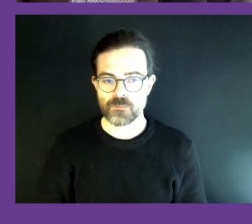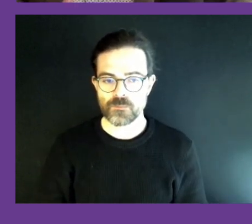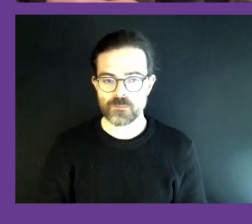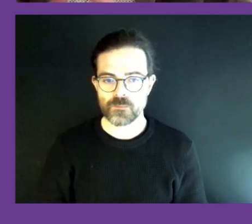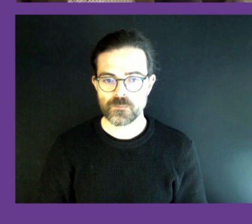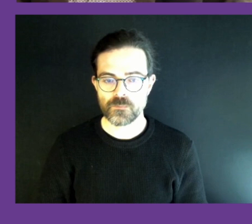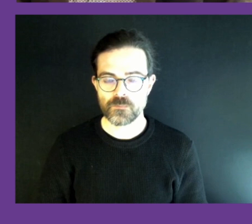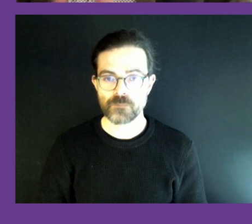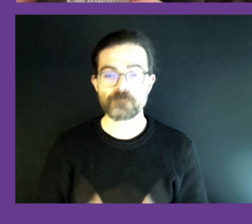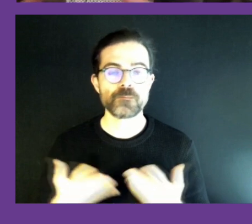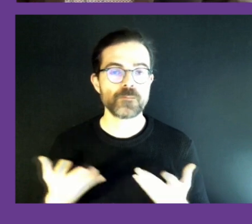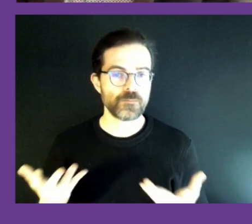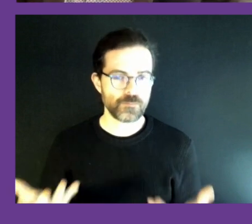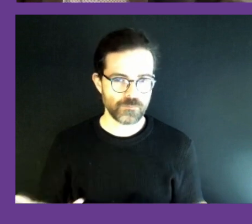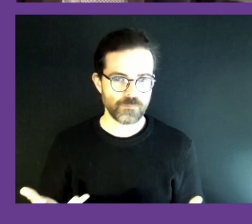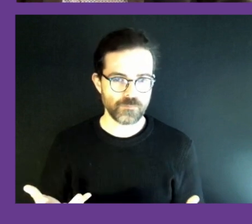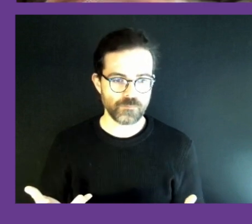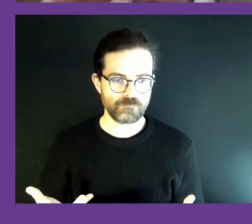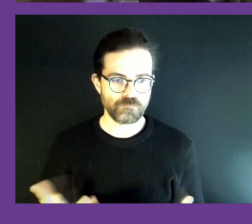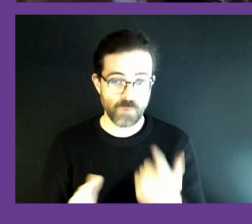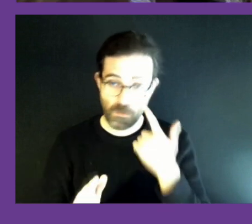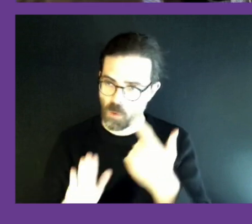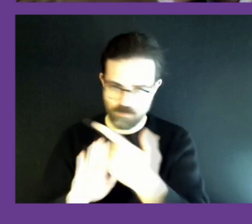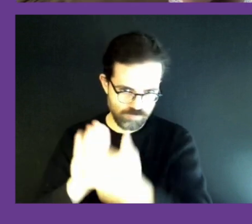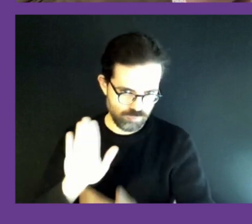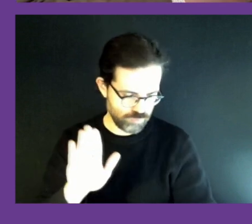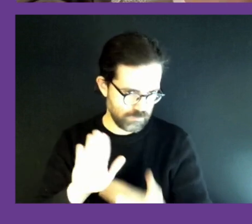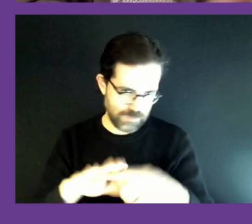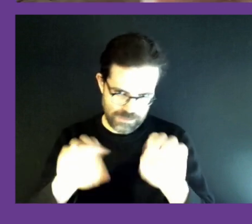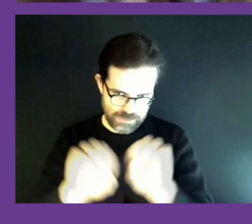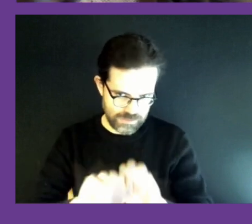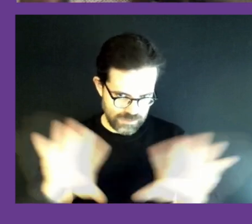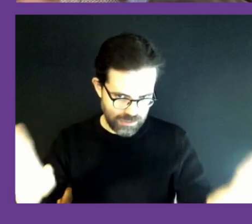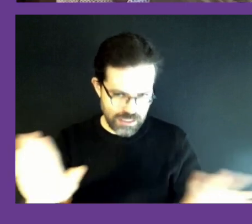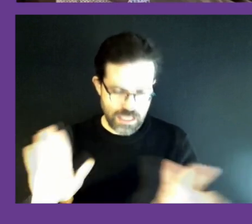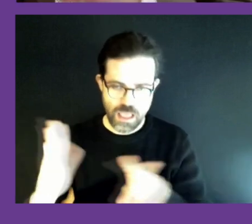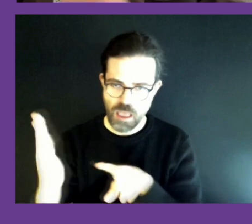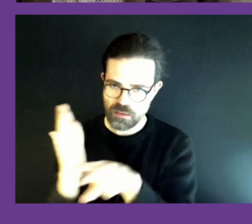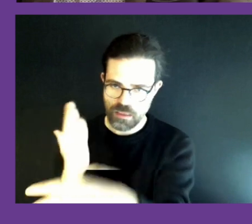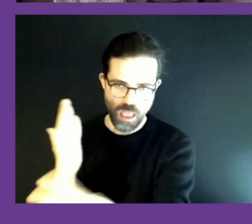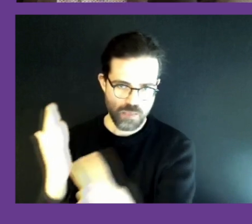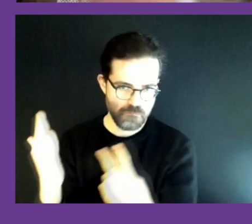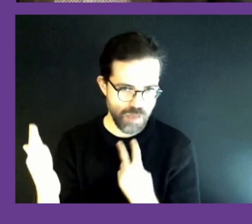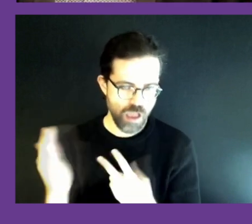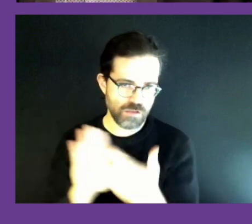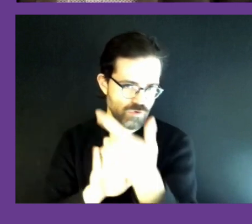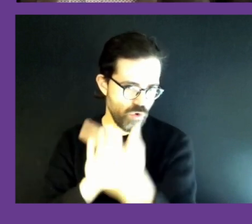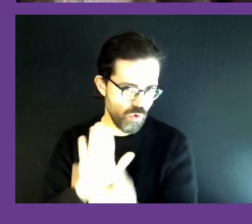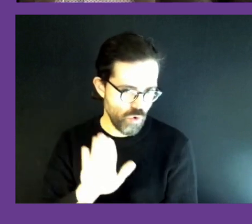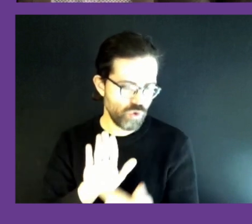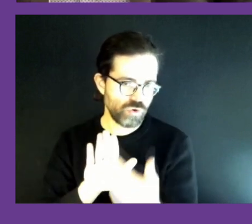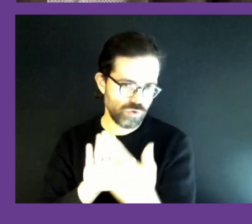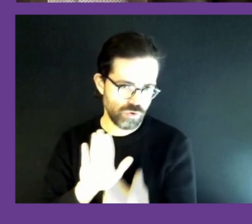Following clear and transparent rules related to the vote, to the participation,